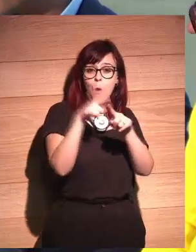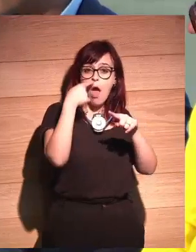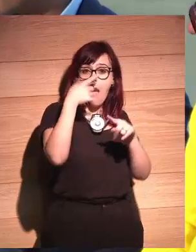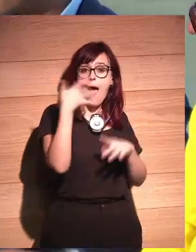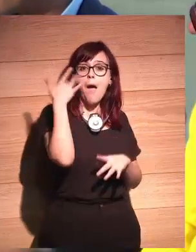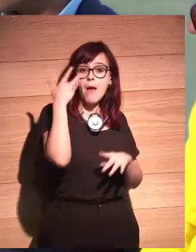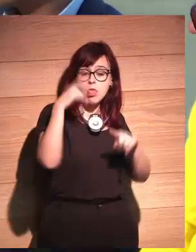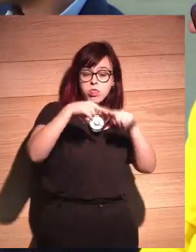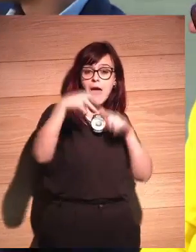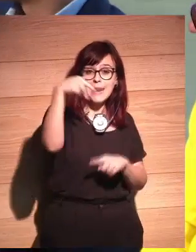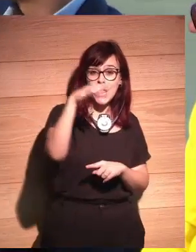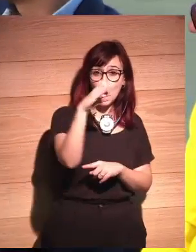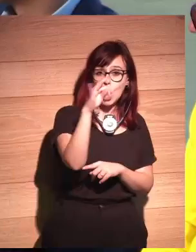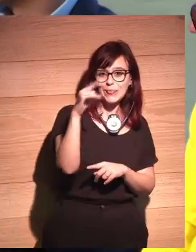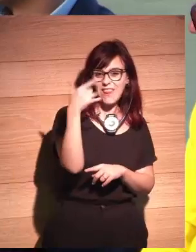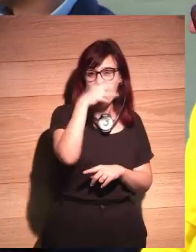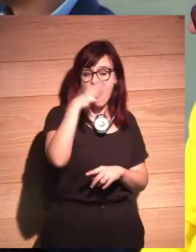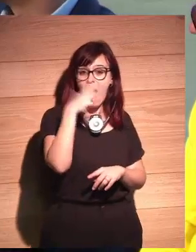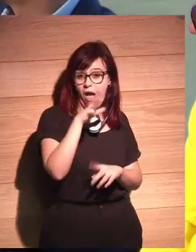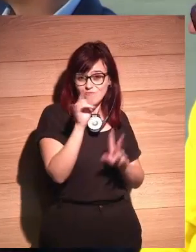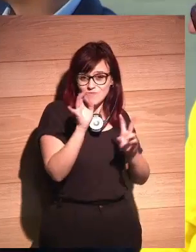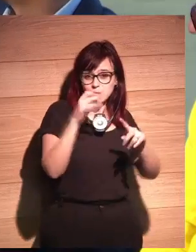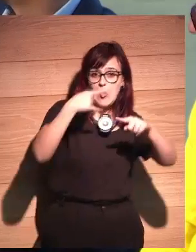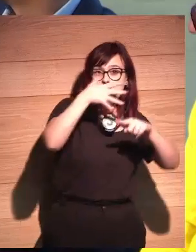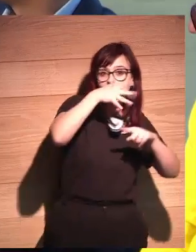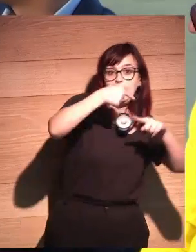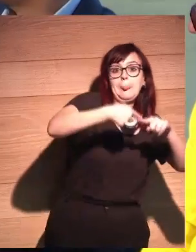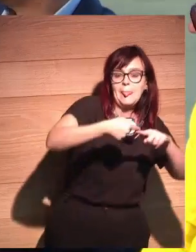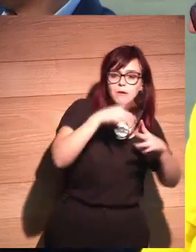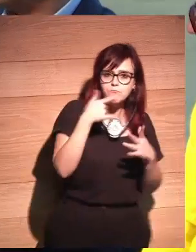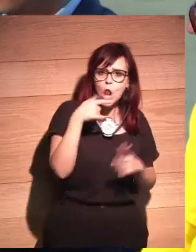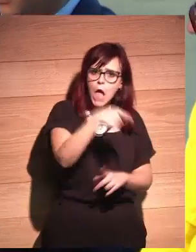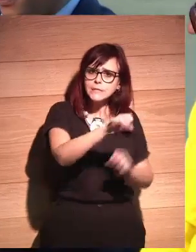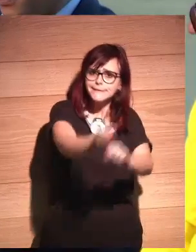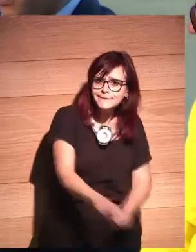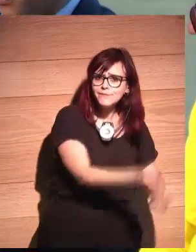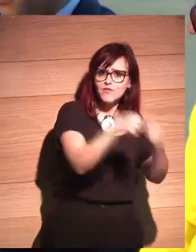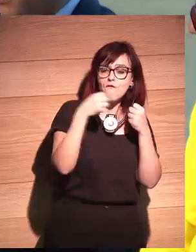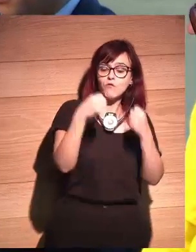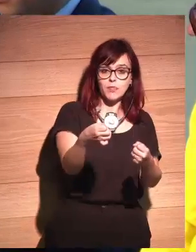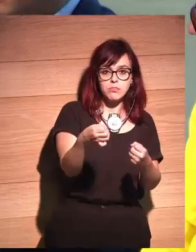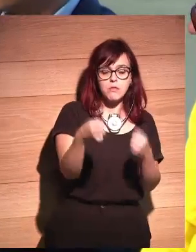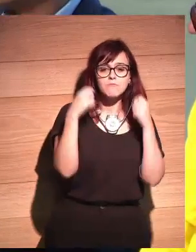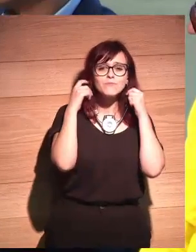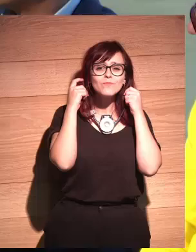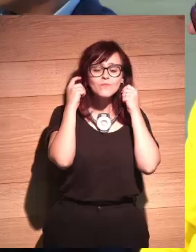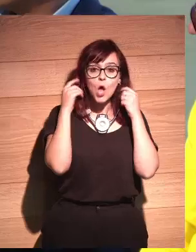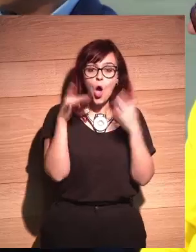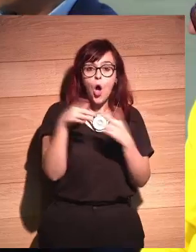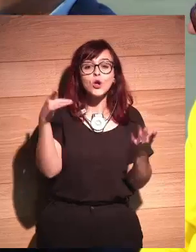they advocate very strongly that against the prohibition of smoking. And of